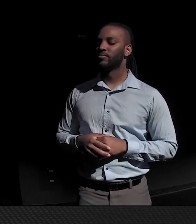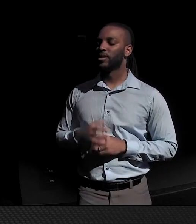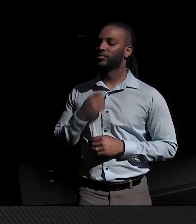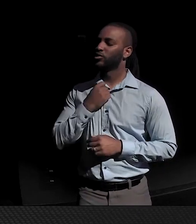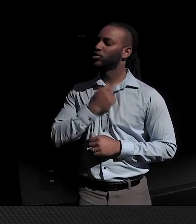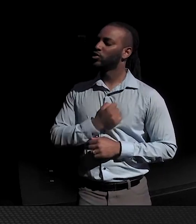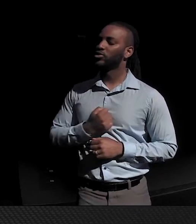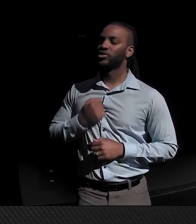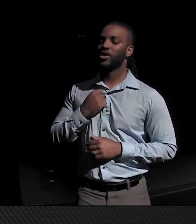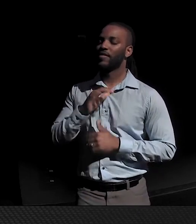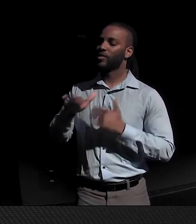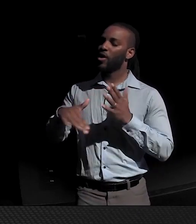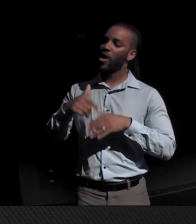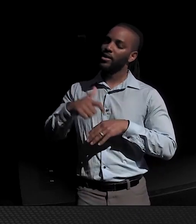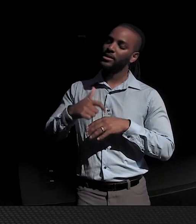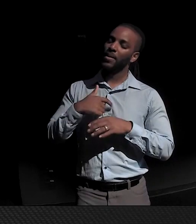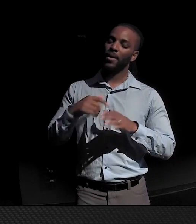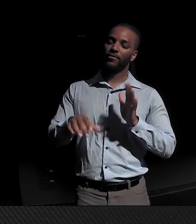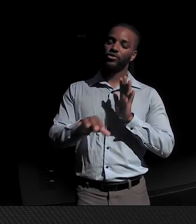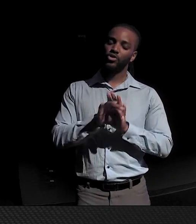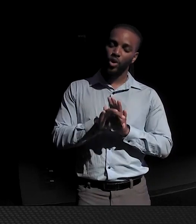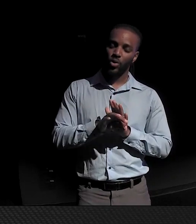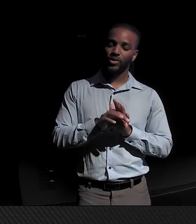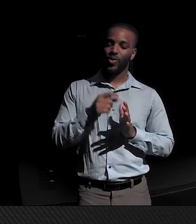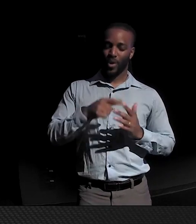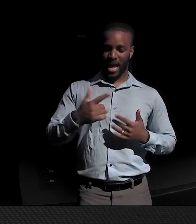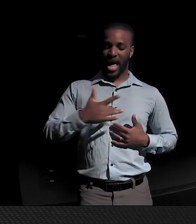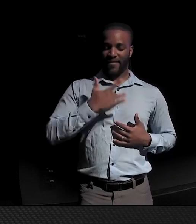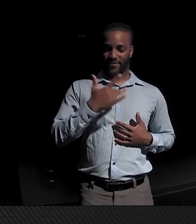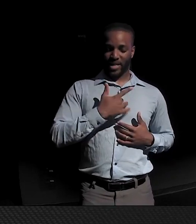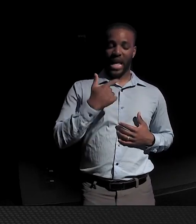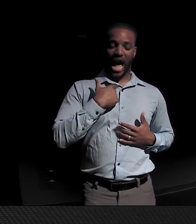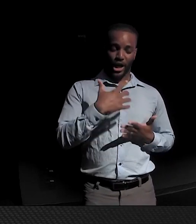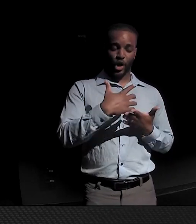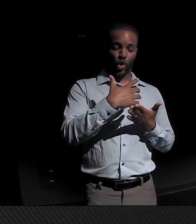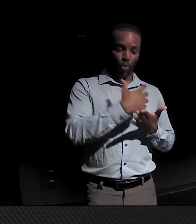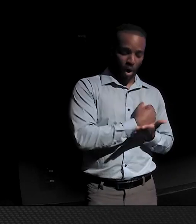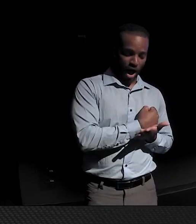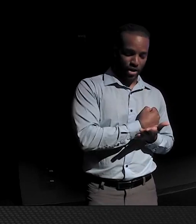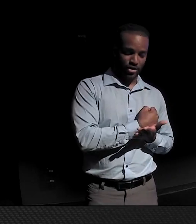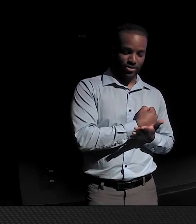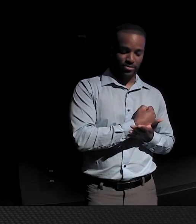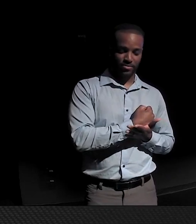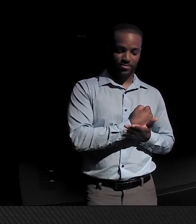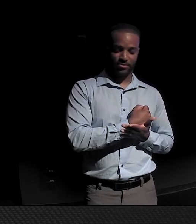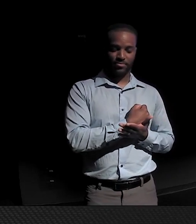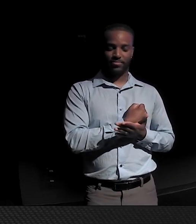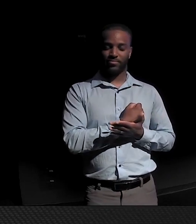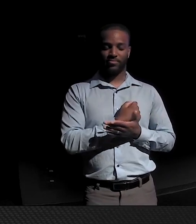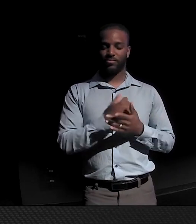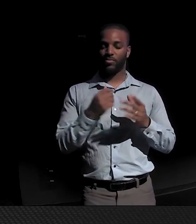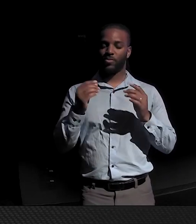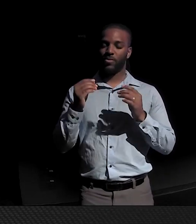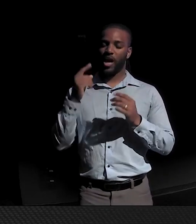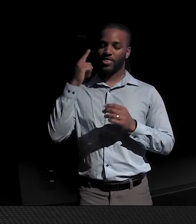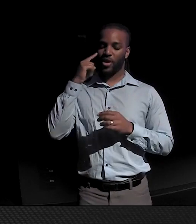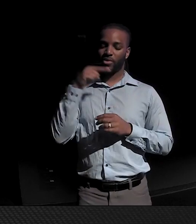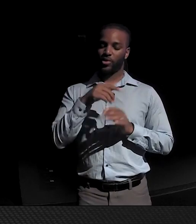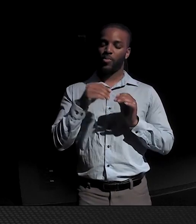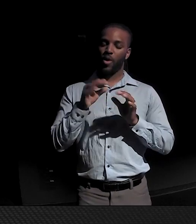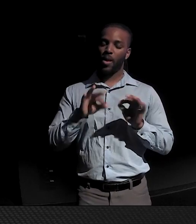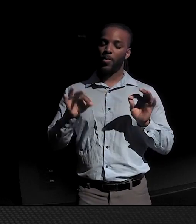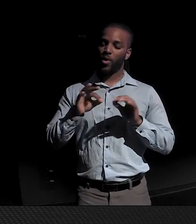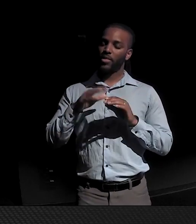I'm so sorry for all the times that I've chosen what I felt like I could acquire or gain or my own desires over you.